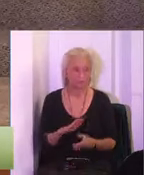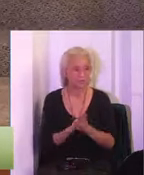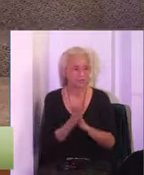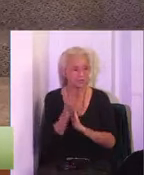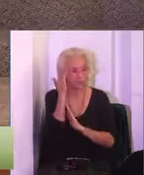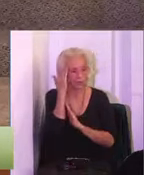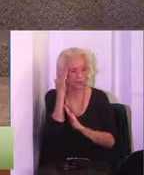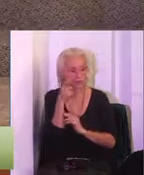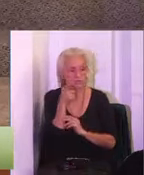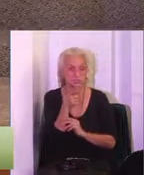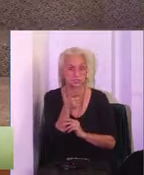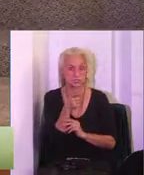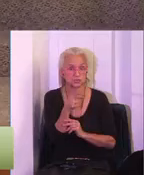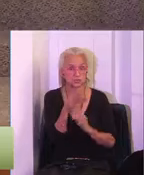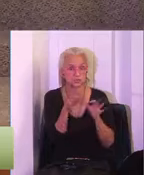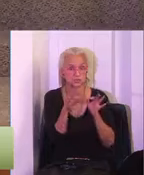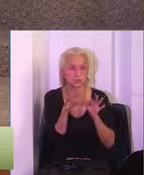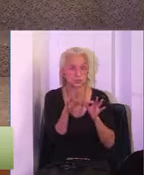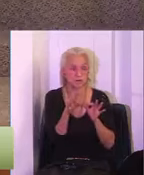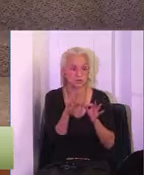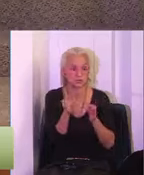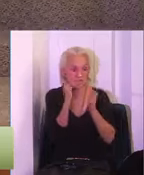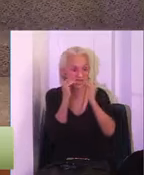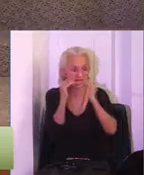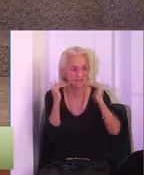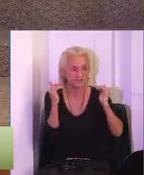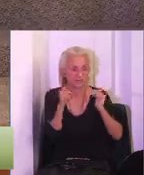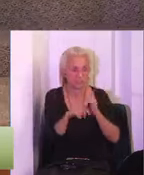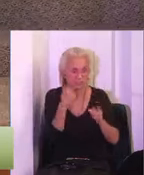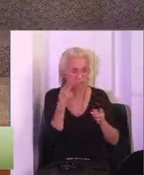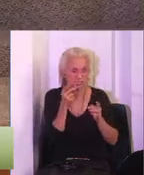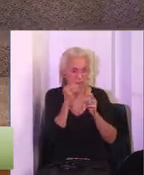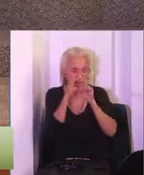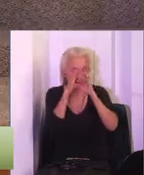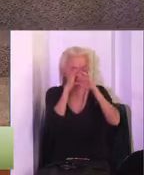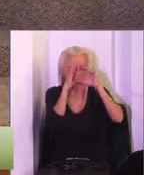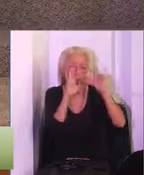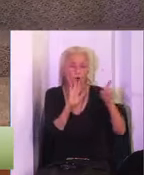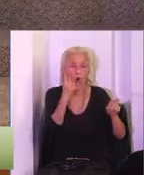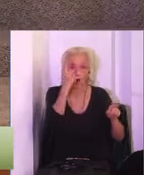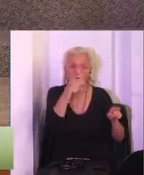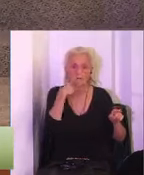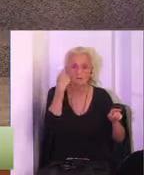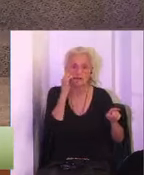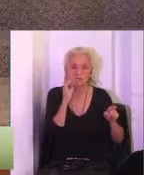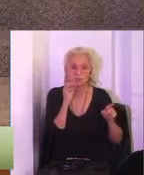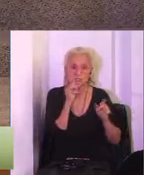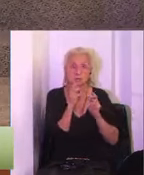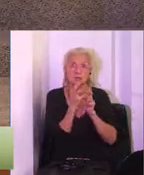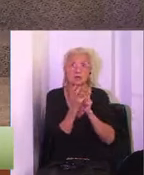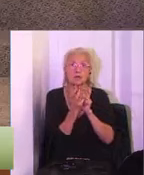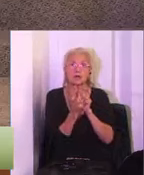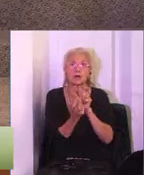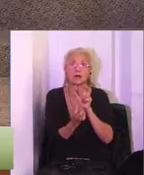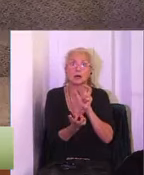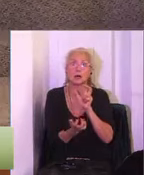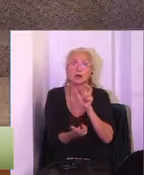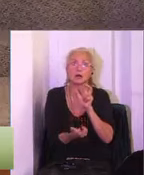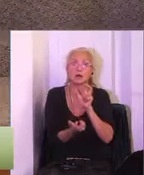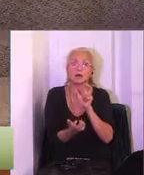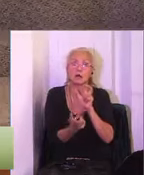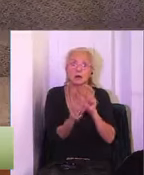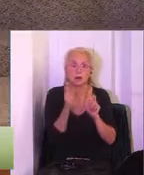was describing heaven, what she was seeing. Her face had awe on it. Her arms were